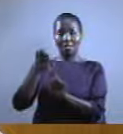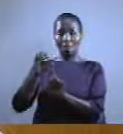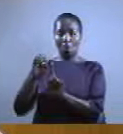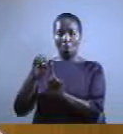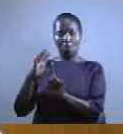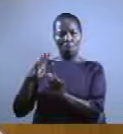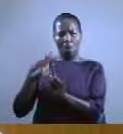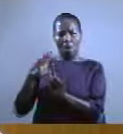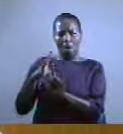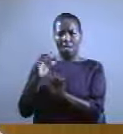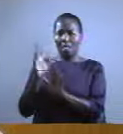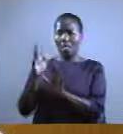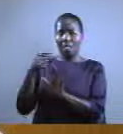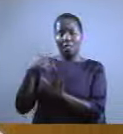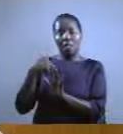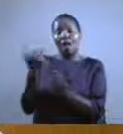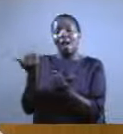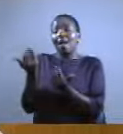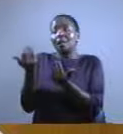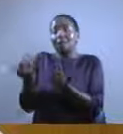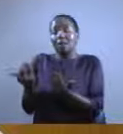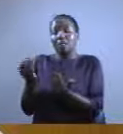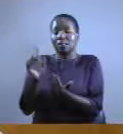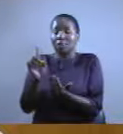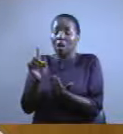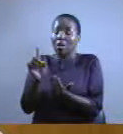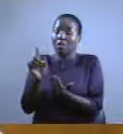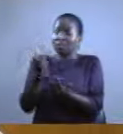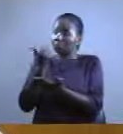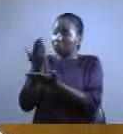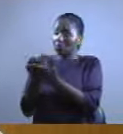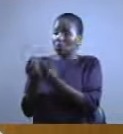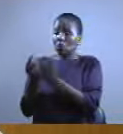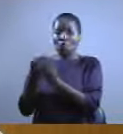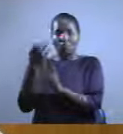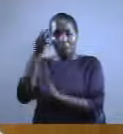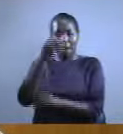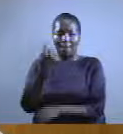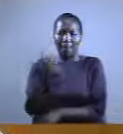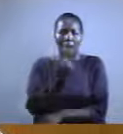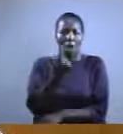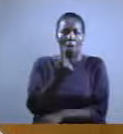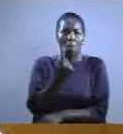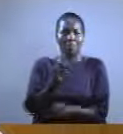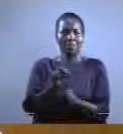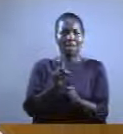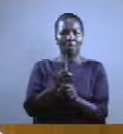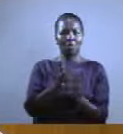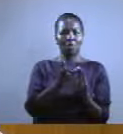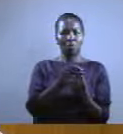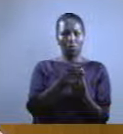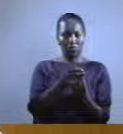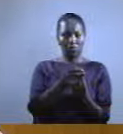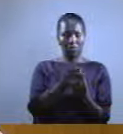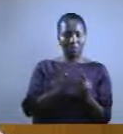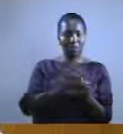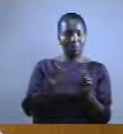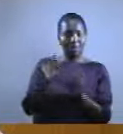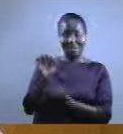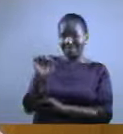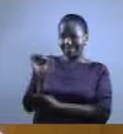expects the resolution or the solution to come from government and labor. And in that